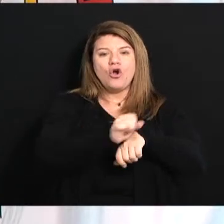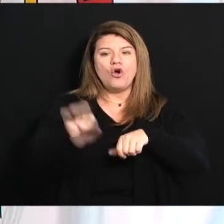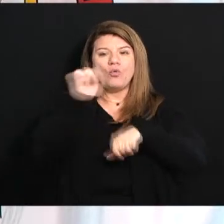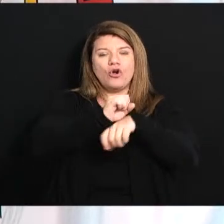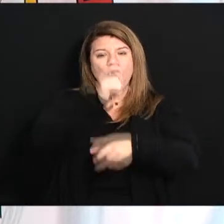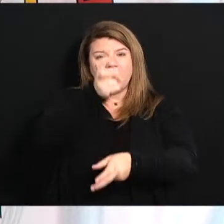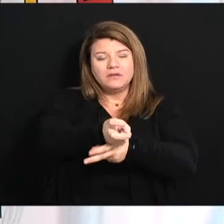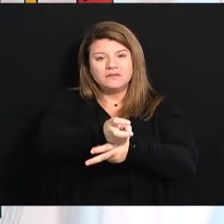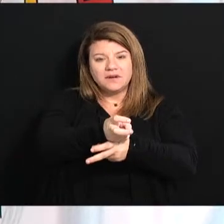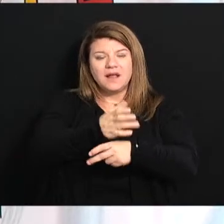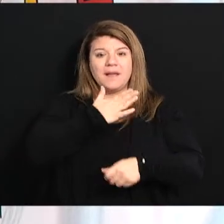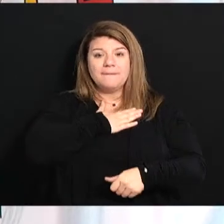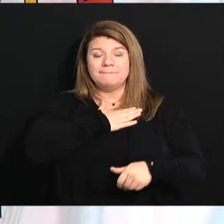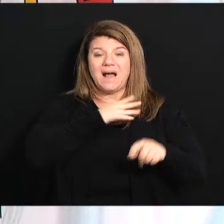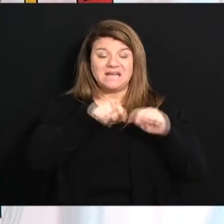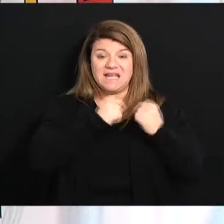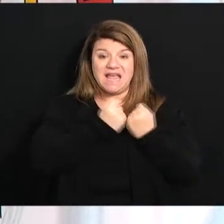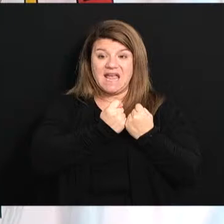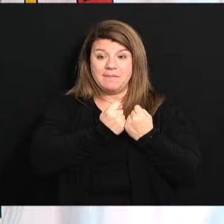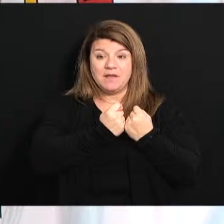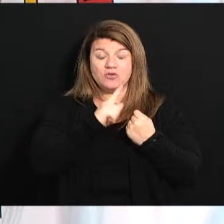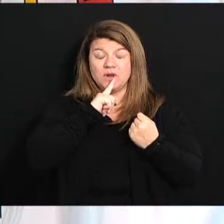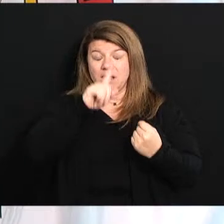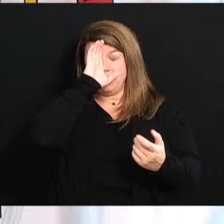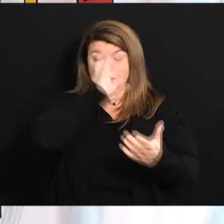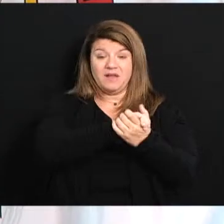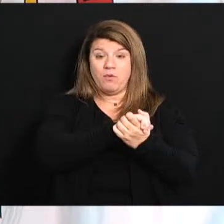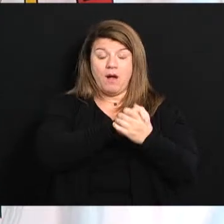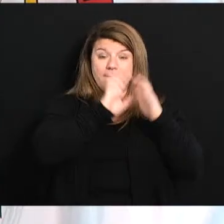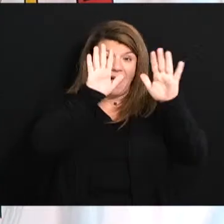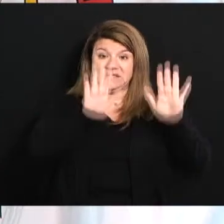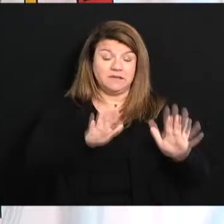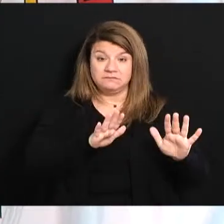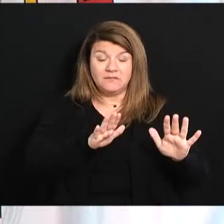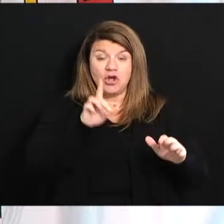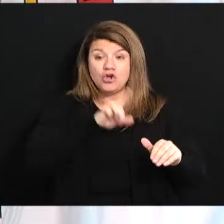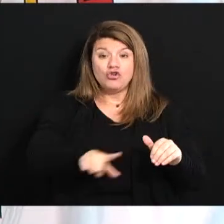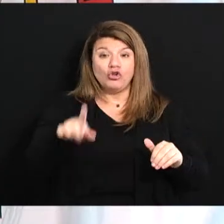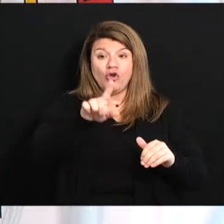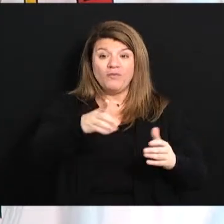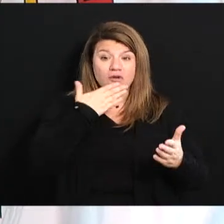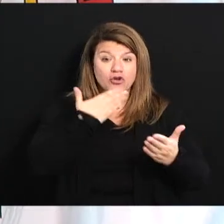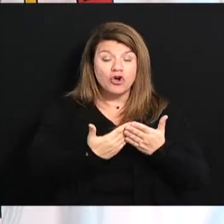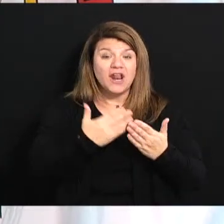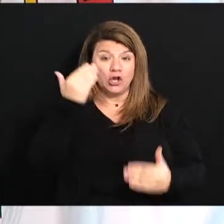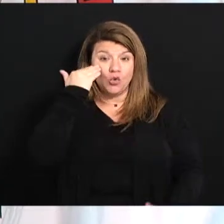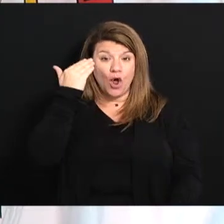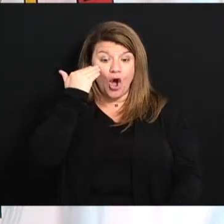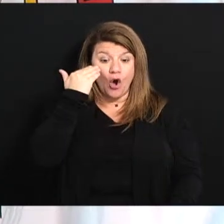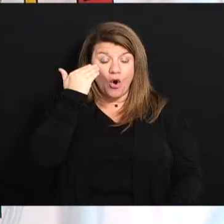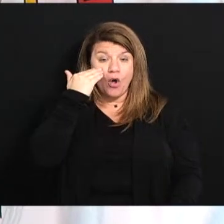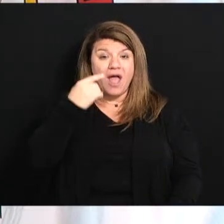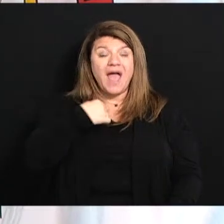And my team has been unbelievable. You've been really, really good, and you know that. And I